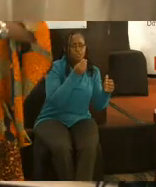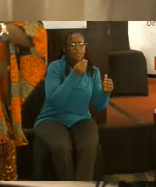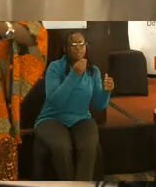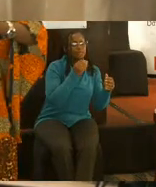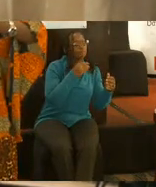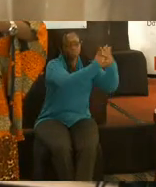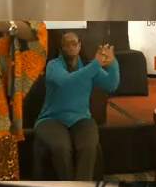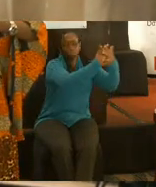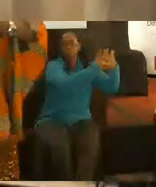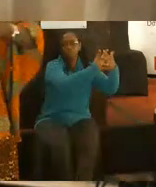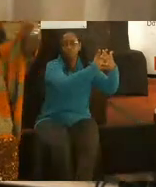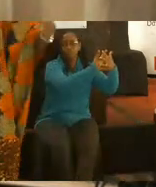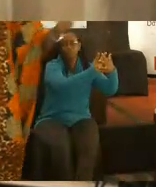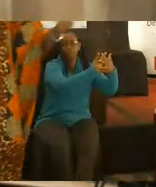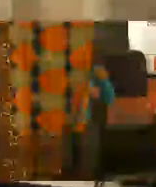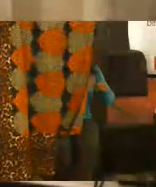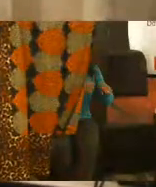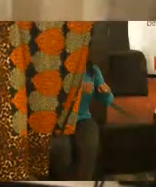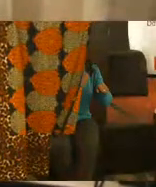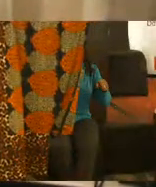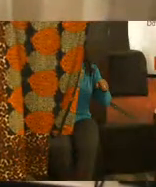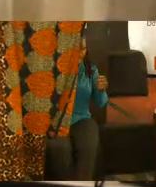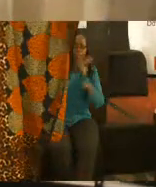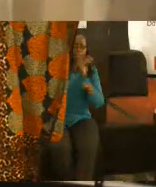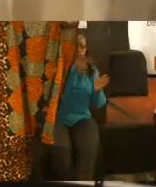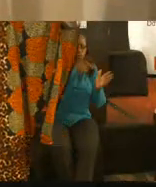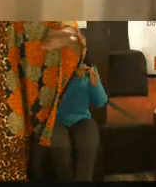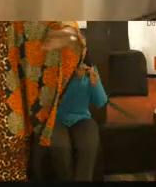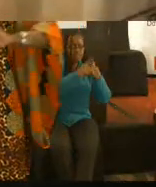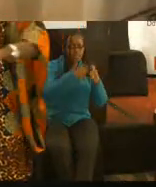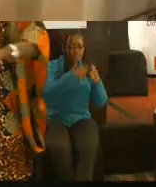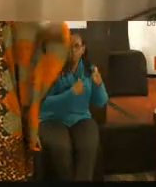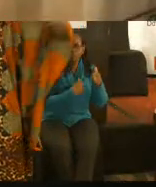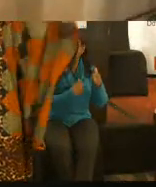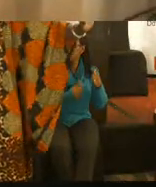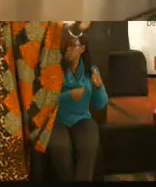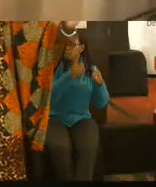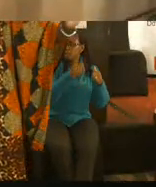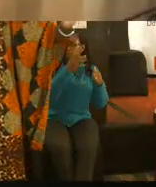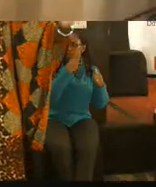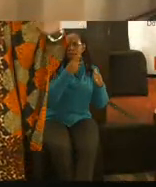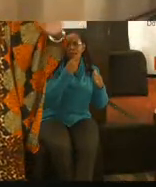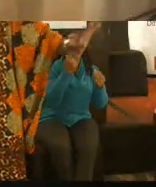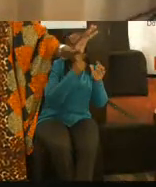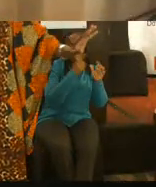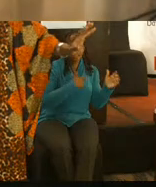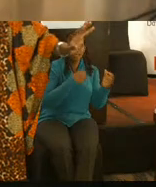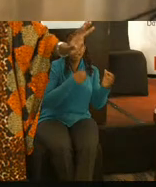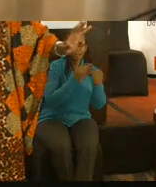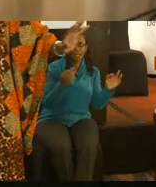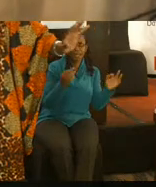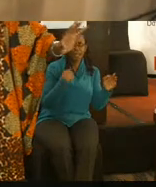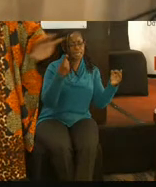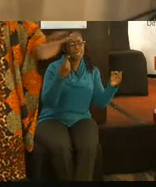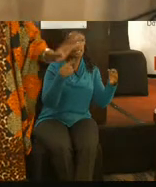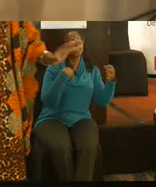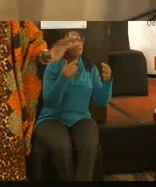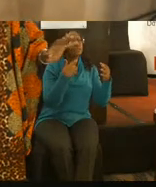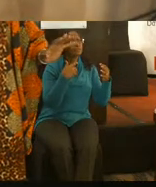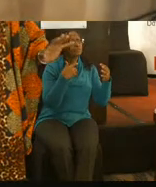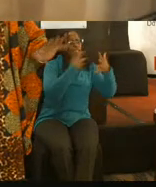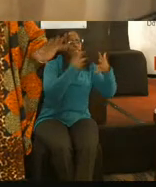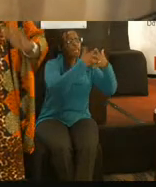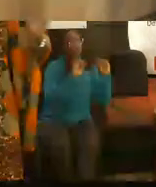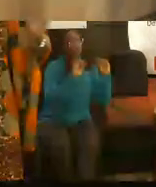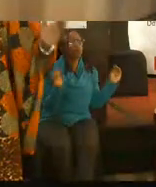taken to jail a man is his Bible now tell that man he is lucky he's free and not in jail speaking of jail